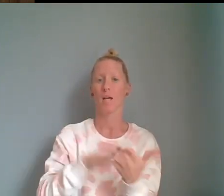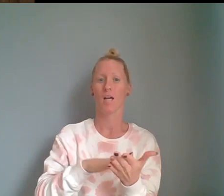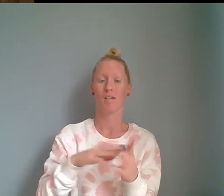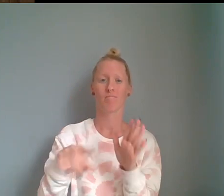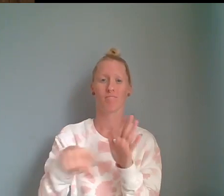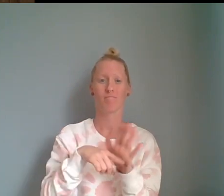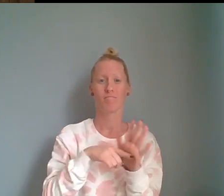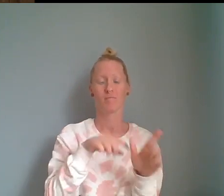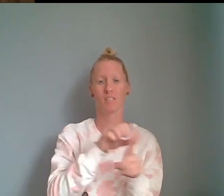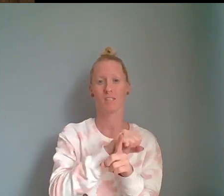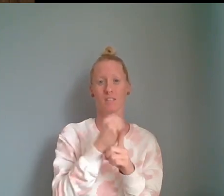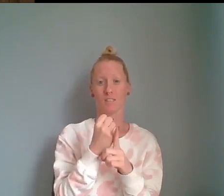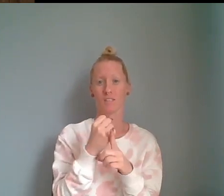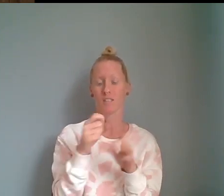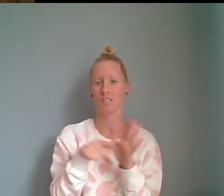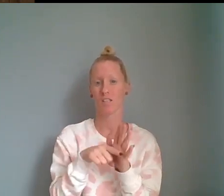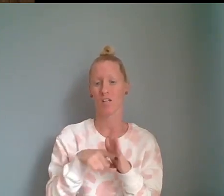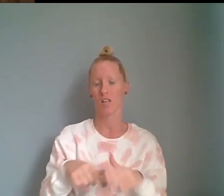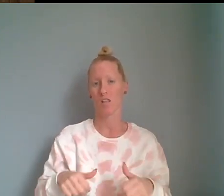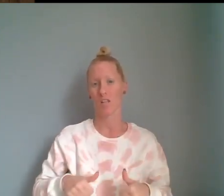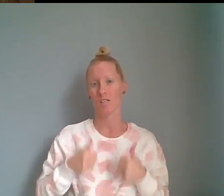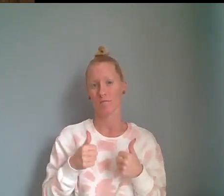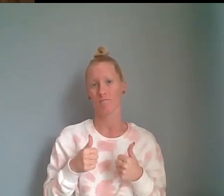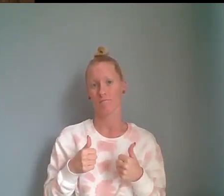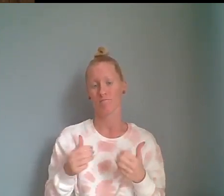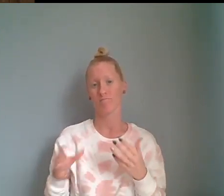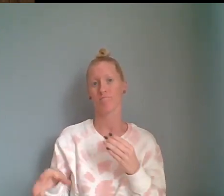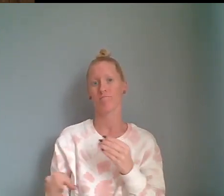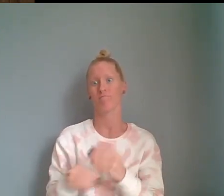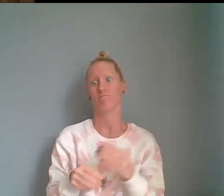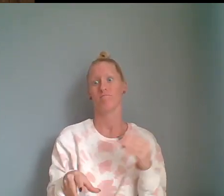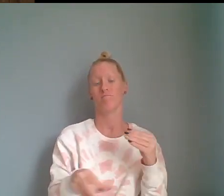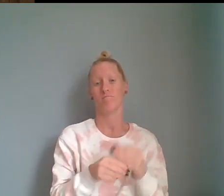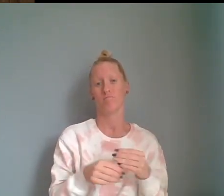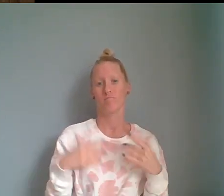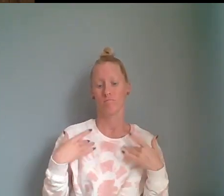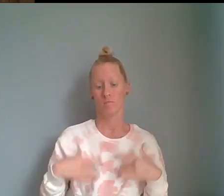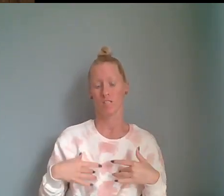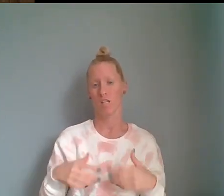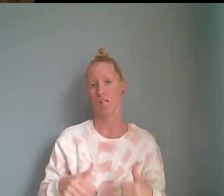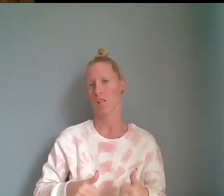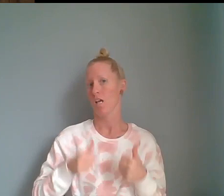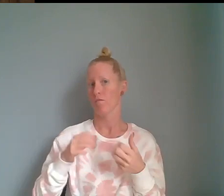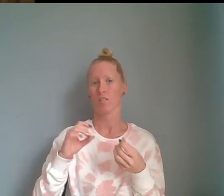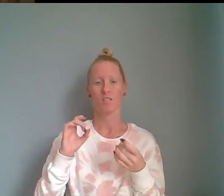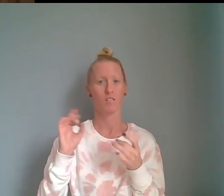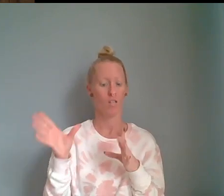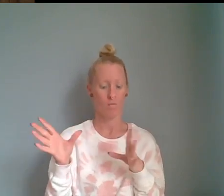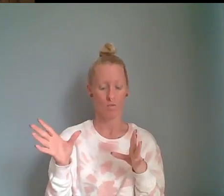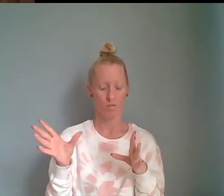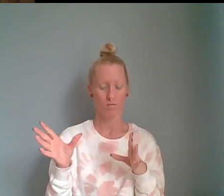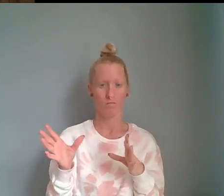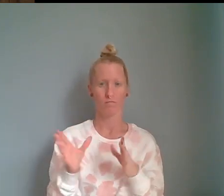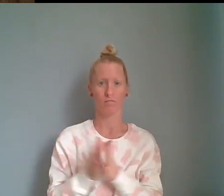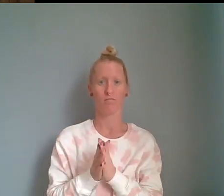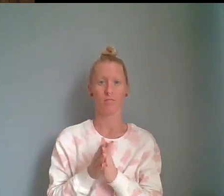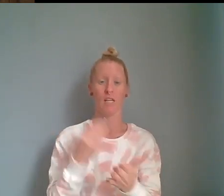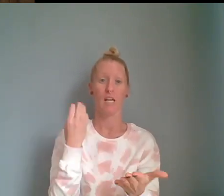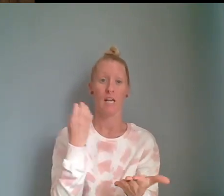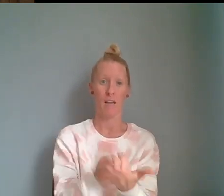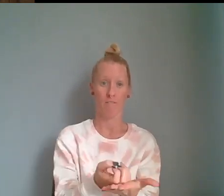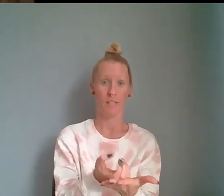which again feeds their depression and their general assumption that life is terrible. And evidence